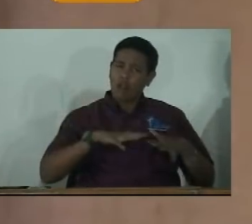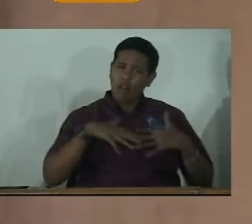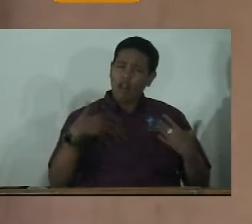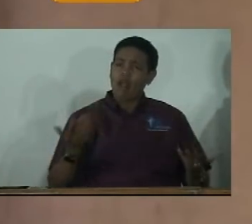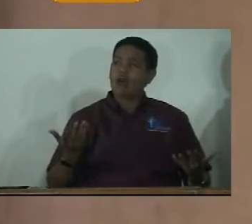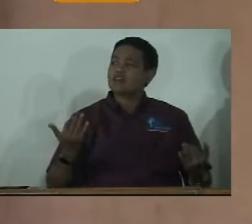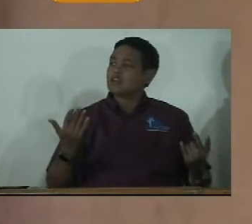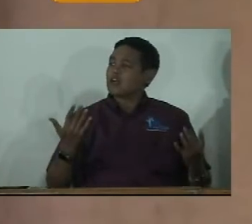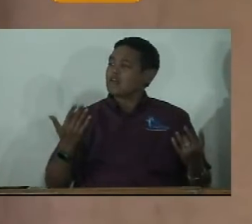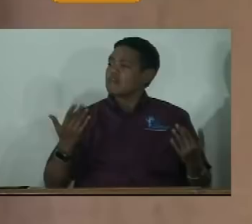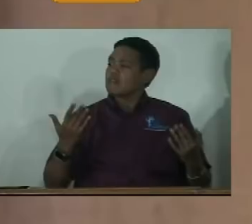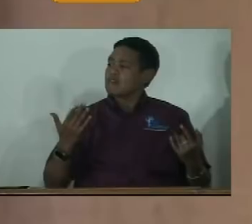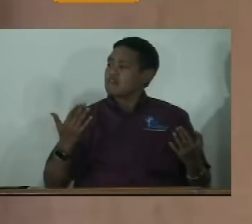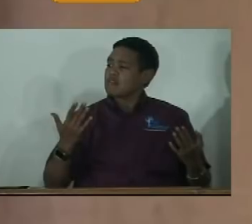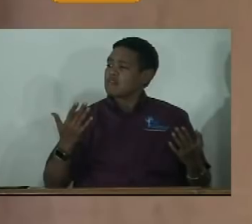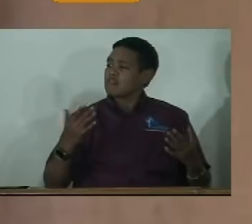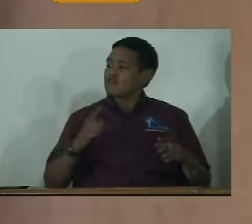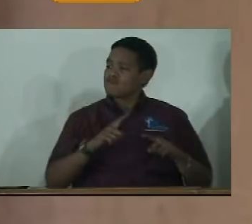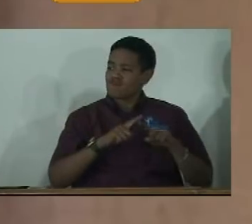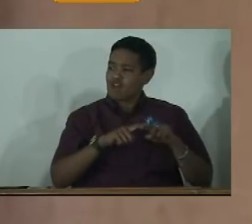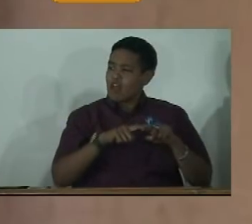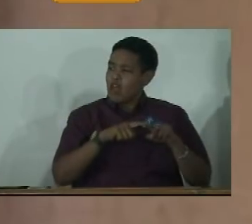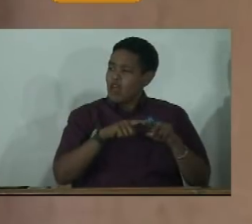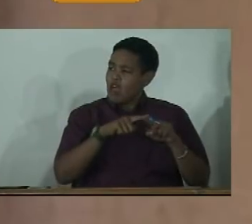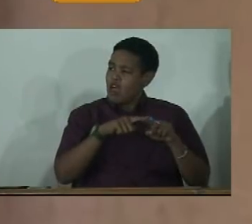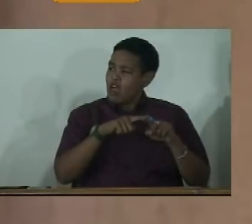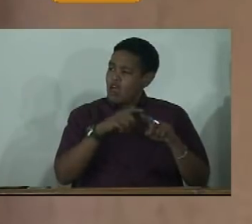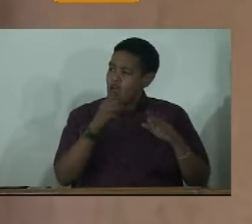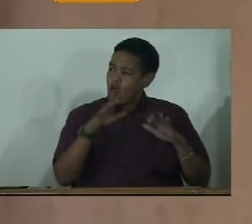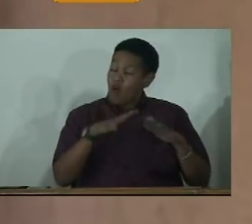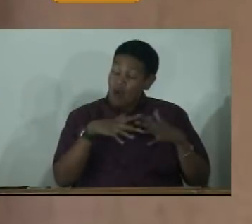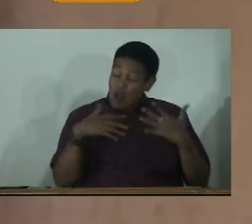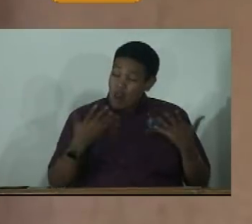of reliance or a great